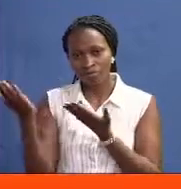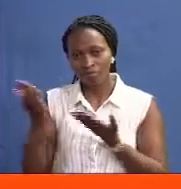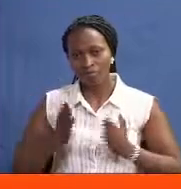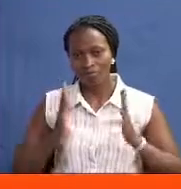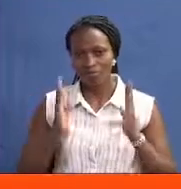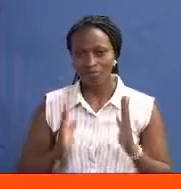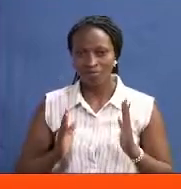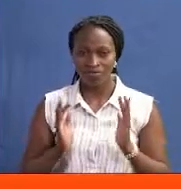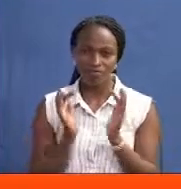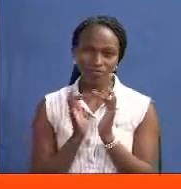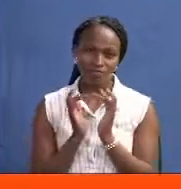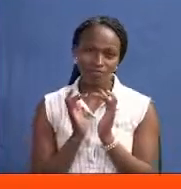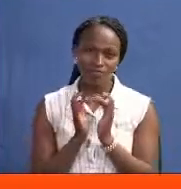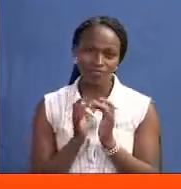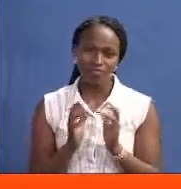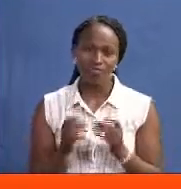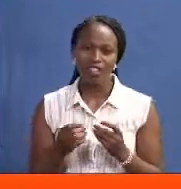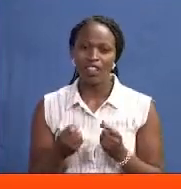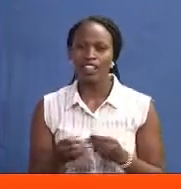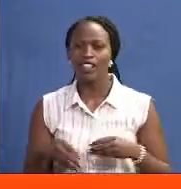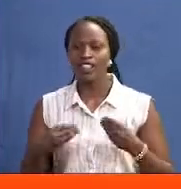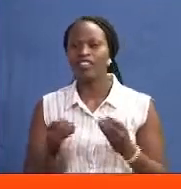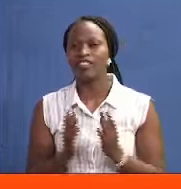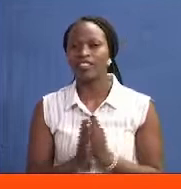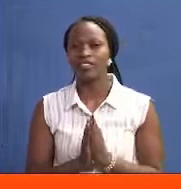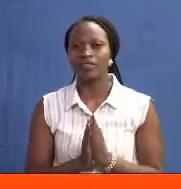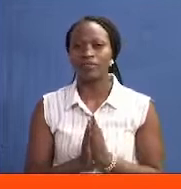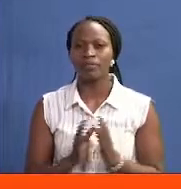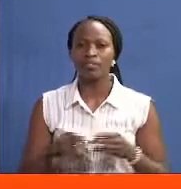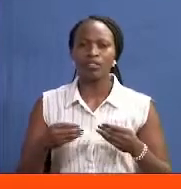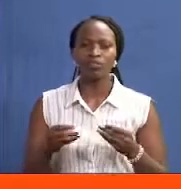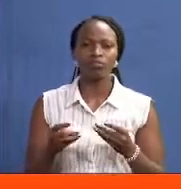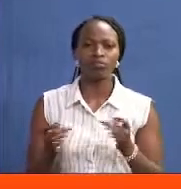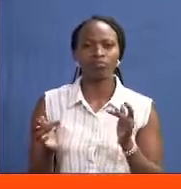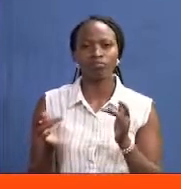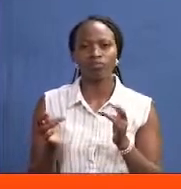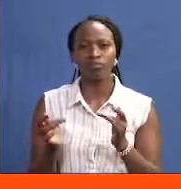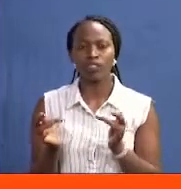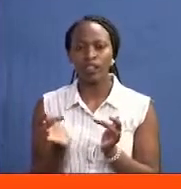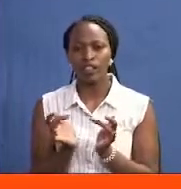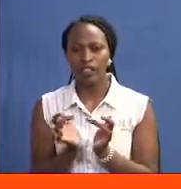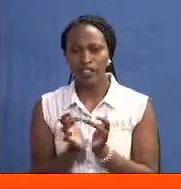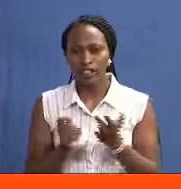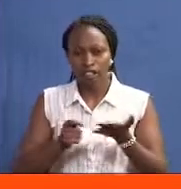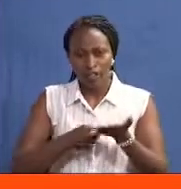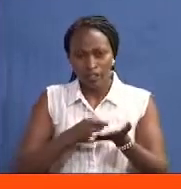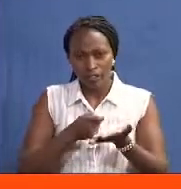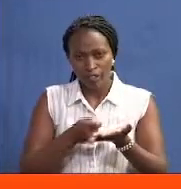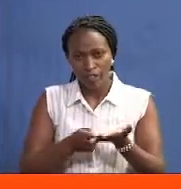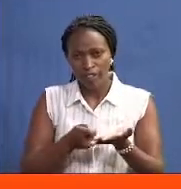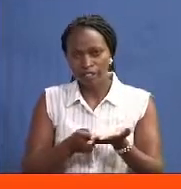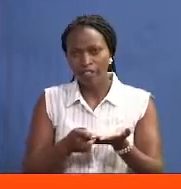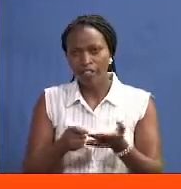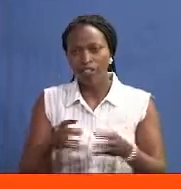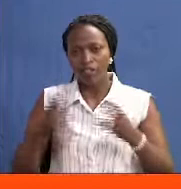content. And in this age, while we are going digital, with a lot of digital evolutions coming about, the audience has now moved from